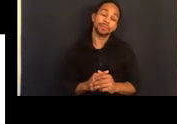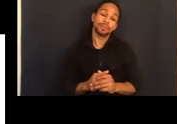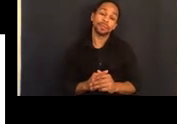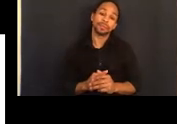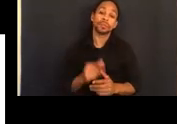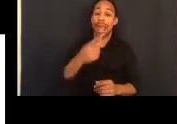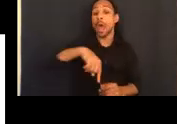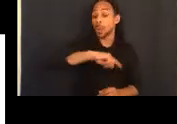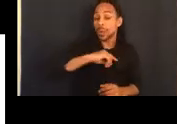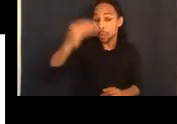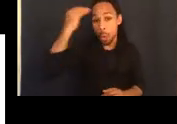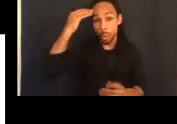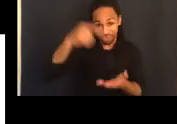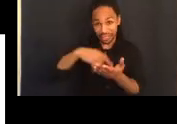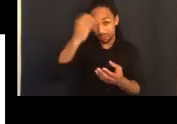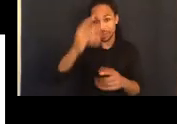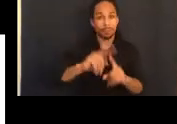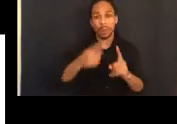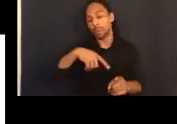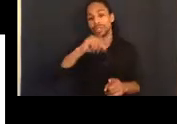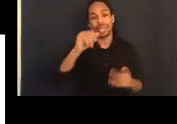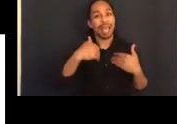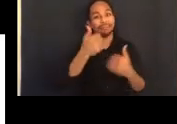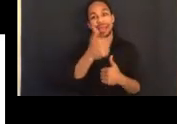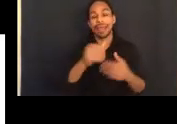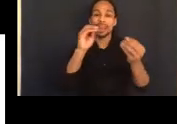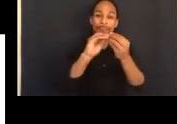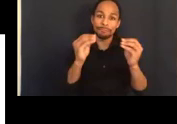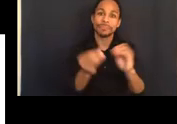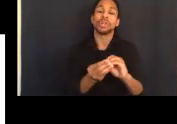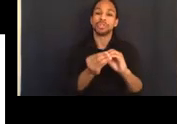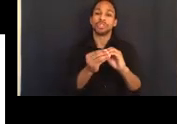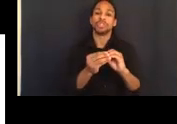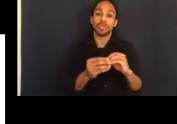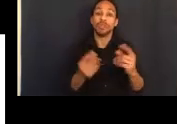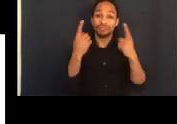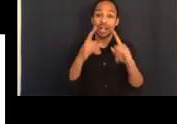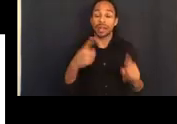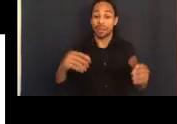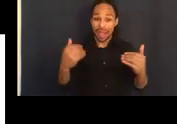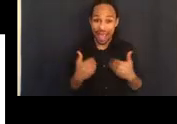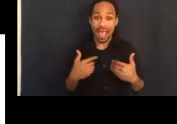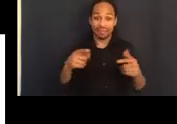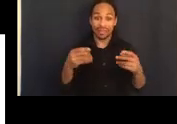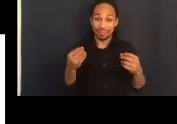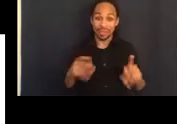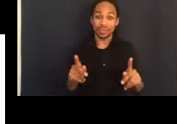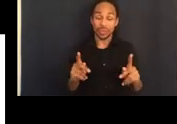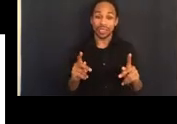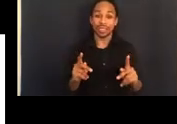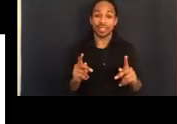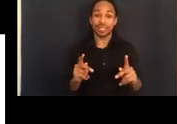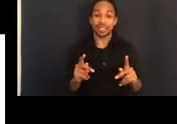this information, but we didn't have any numbers. So we're really excited about this opportunity